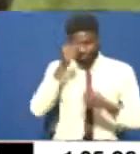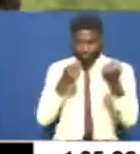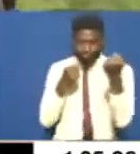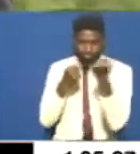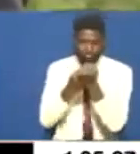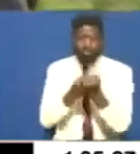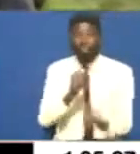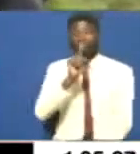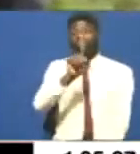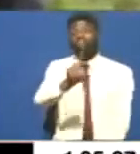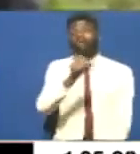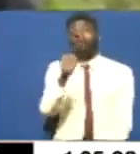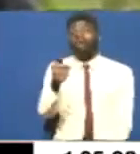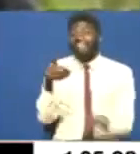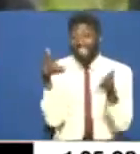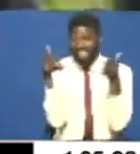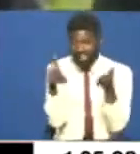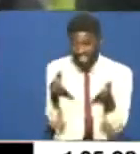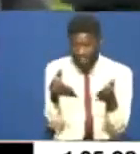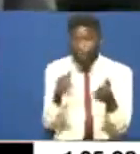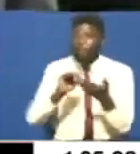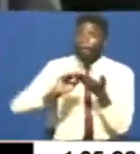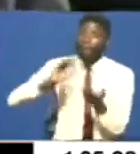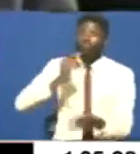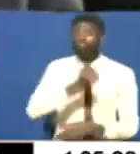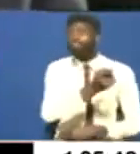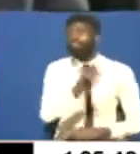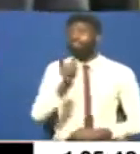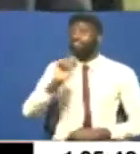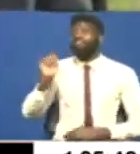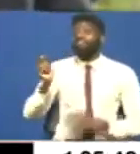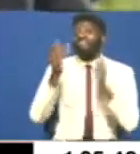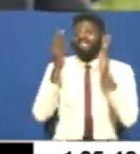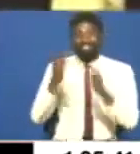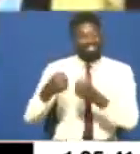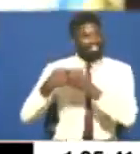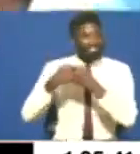now that most Kenyans are struggling with basic needs.